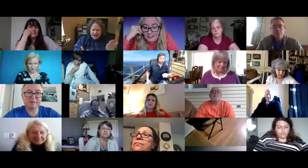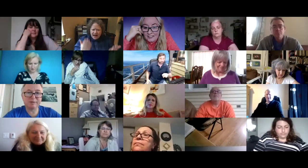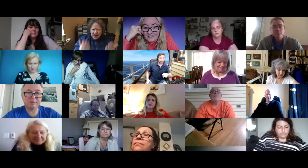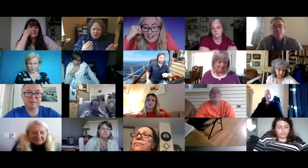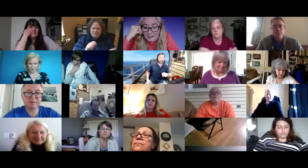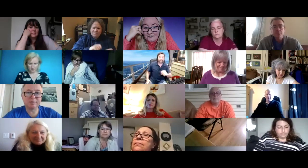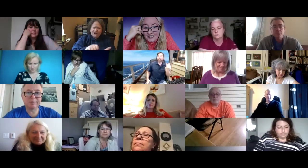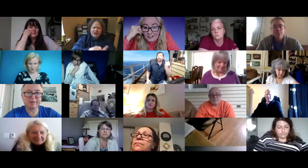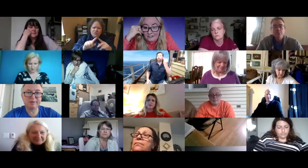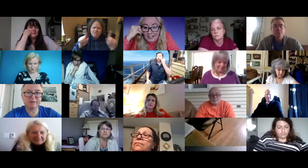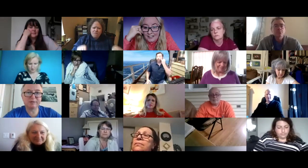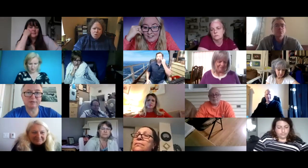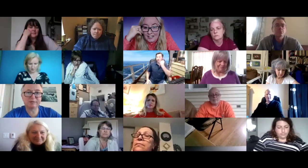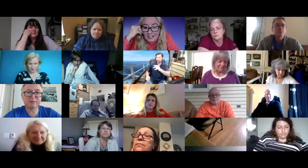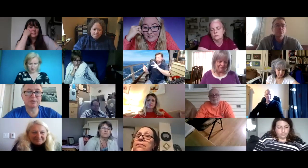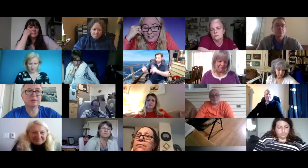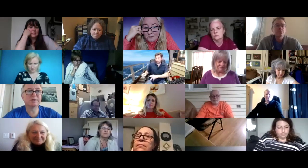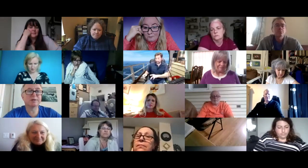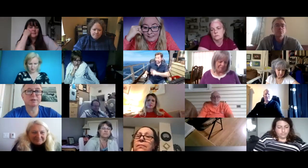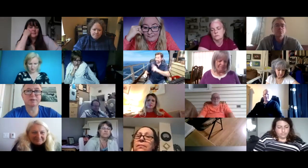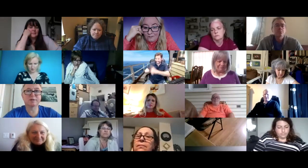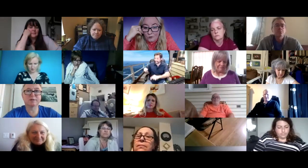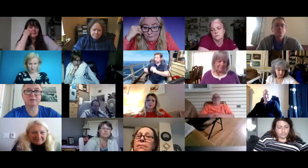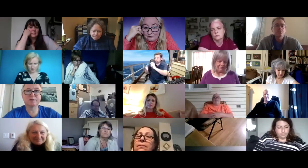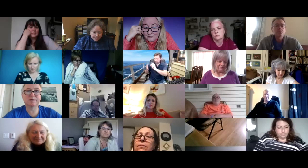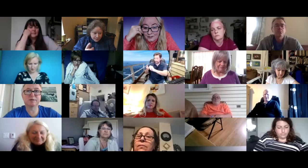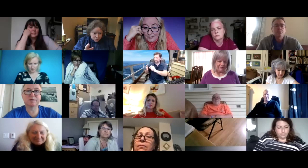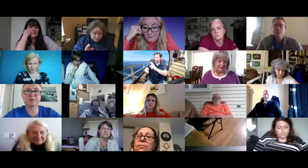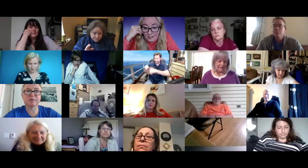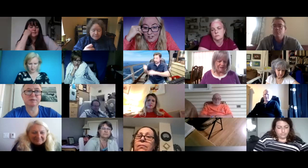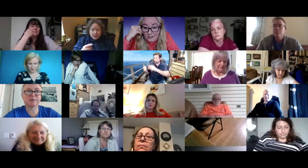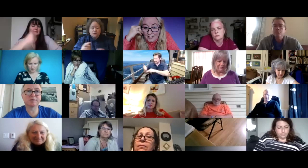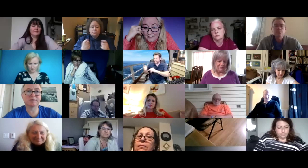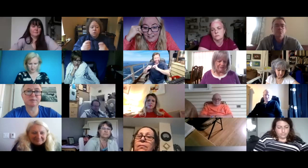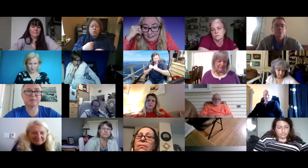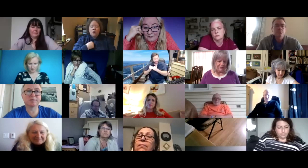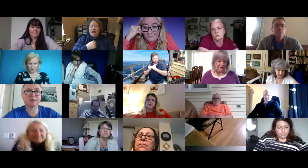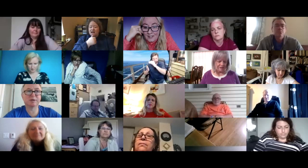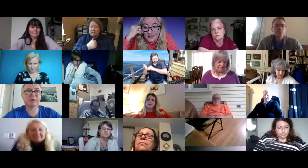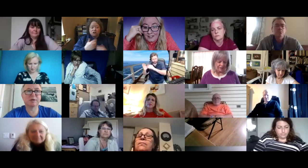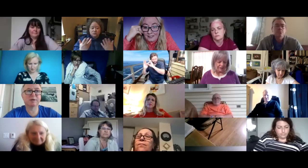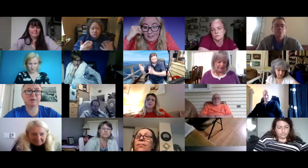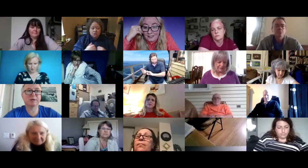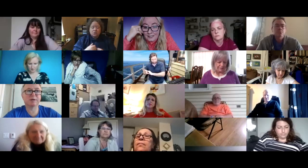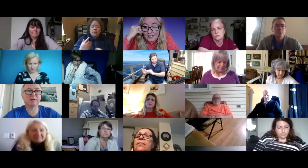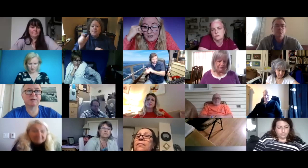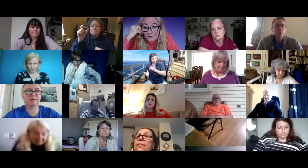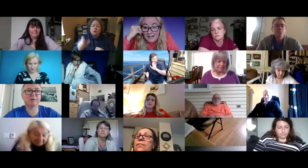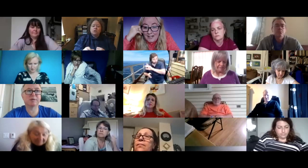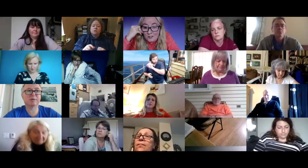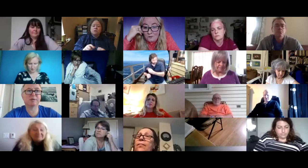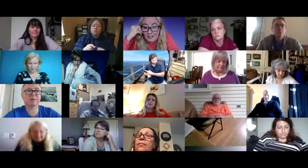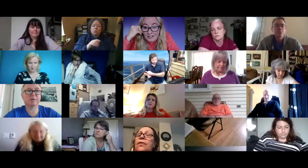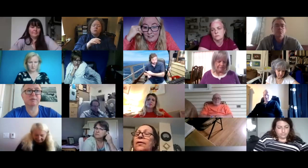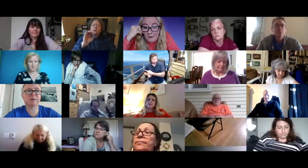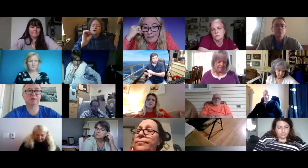person did not read or write, how did they complete the form? So that was the question asked there. So my